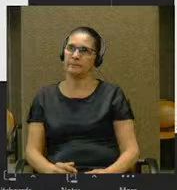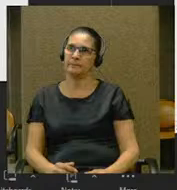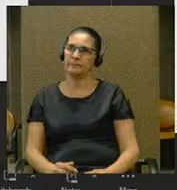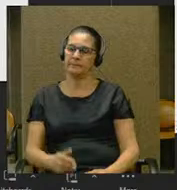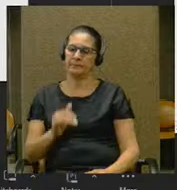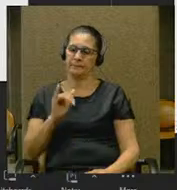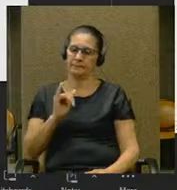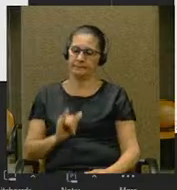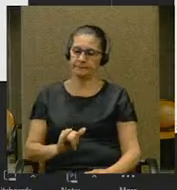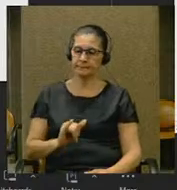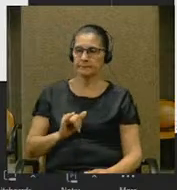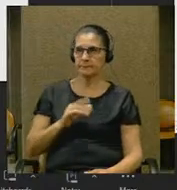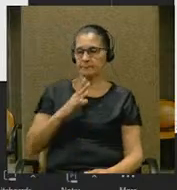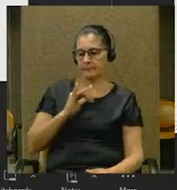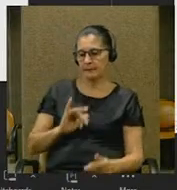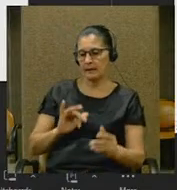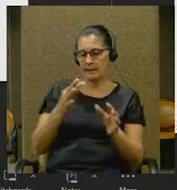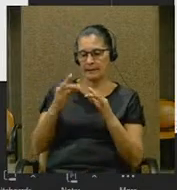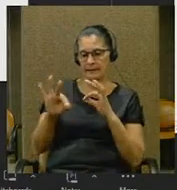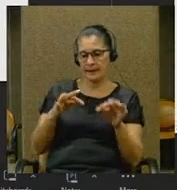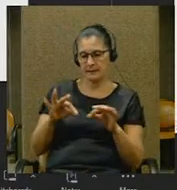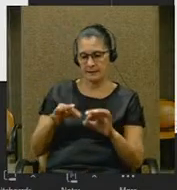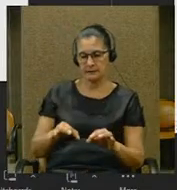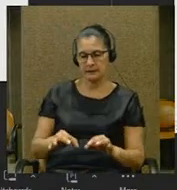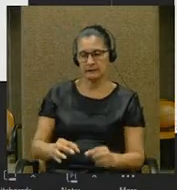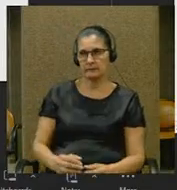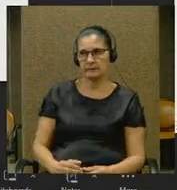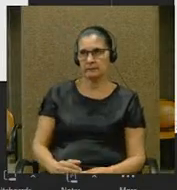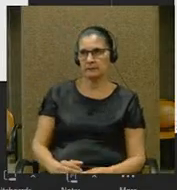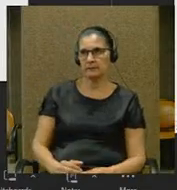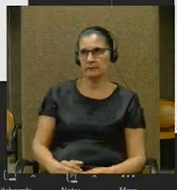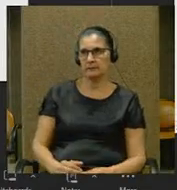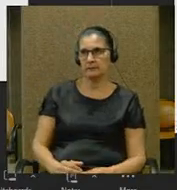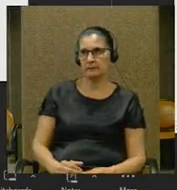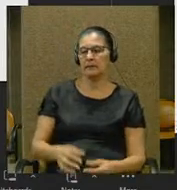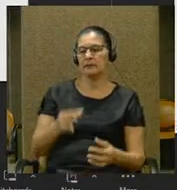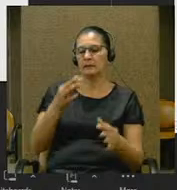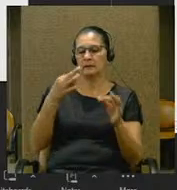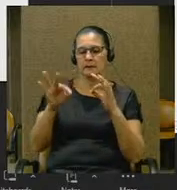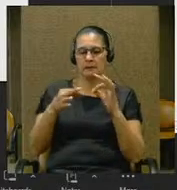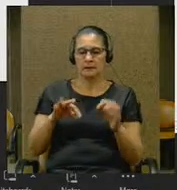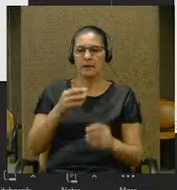the experience that we've had with regards to these deaths.